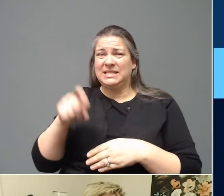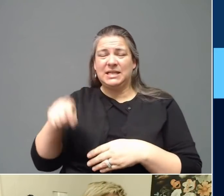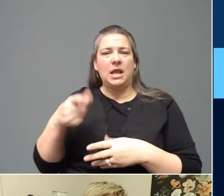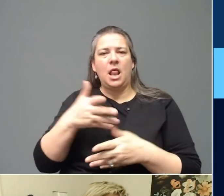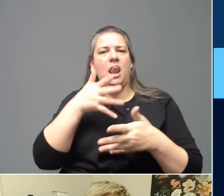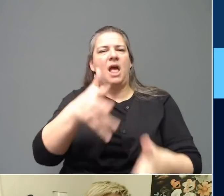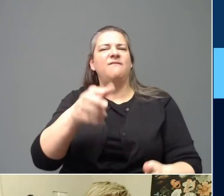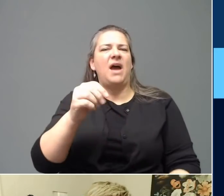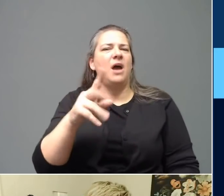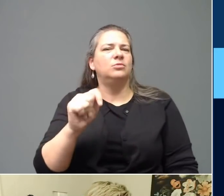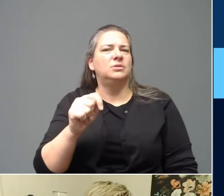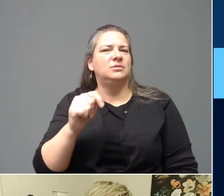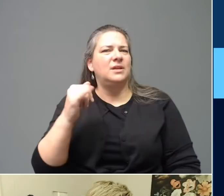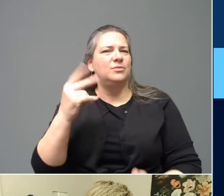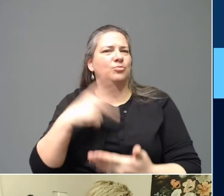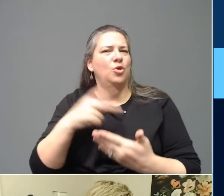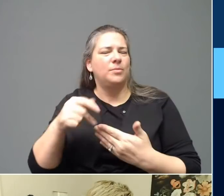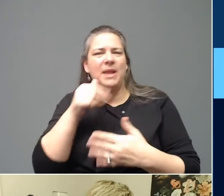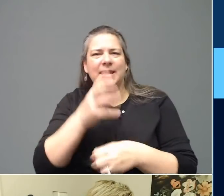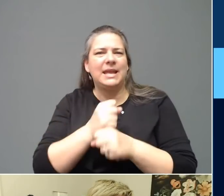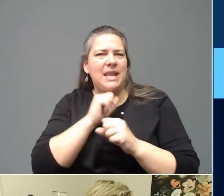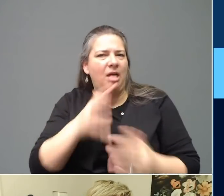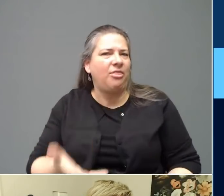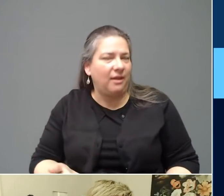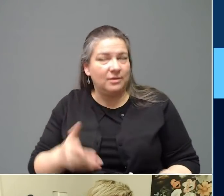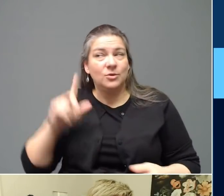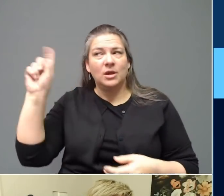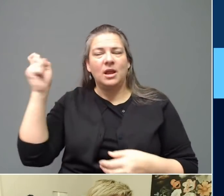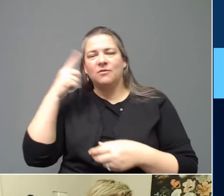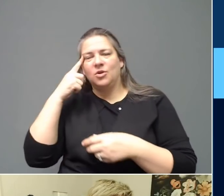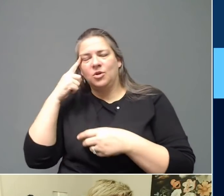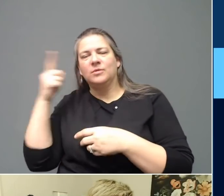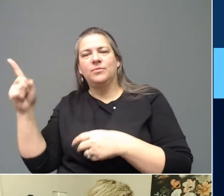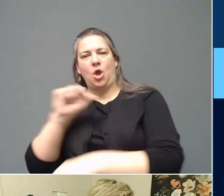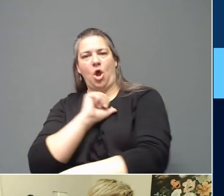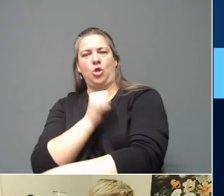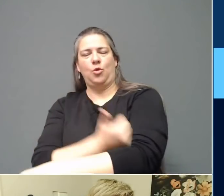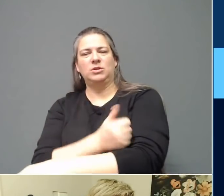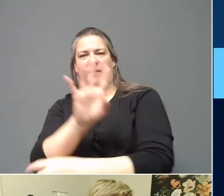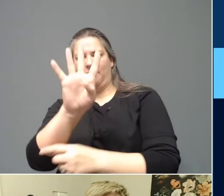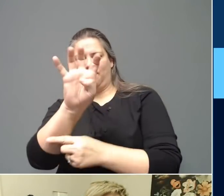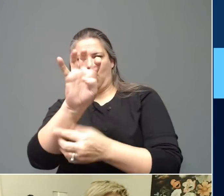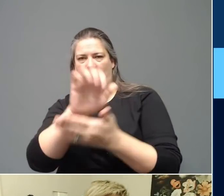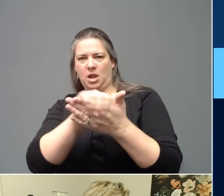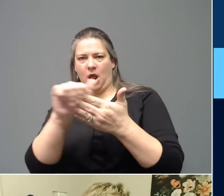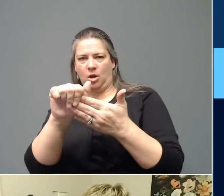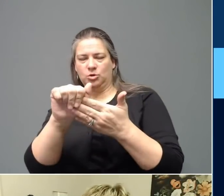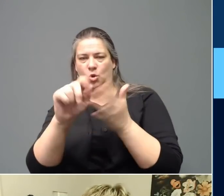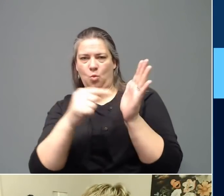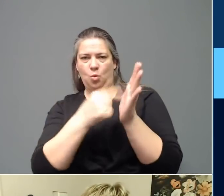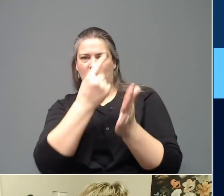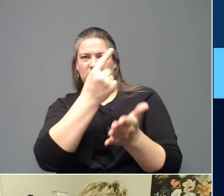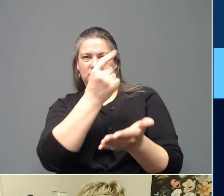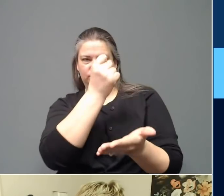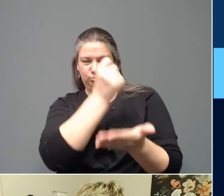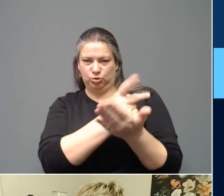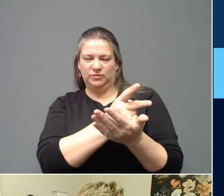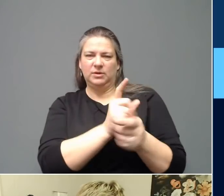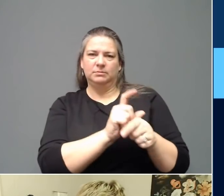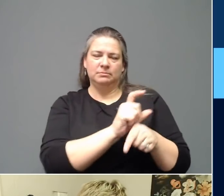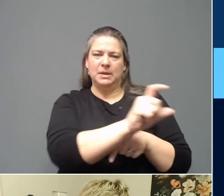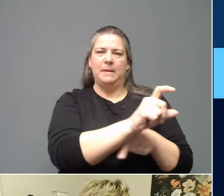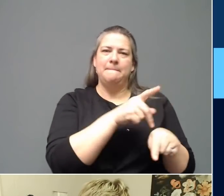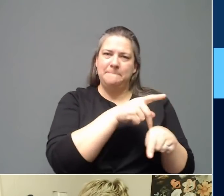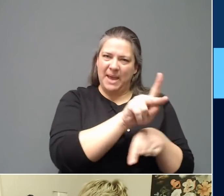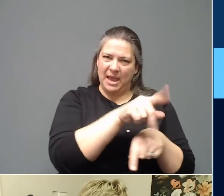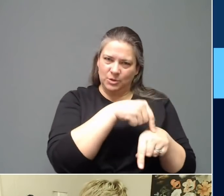program. The governor has authorized a $400 one-time payment to those claimants, as well as claimants who